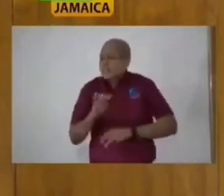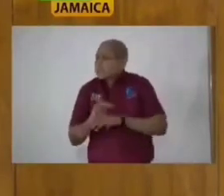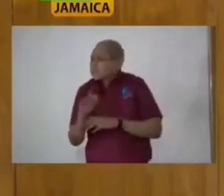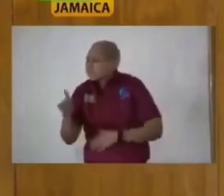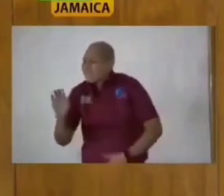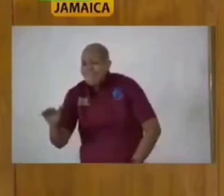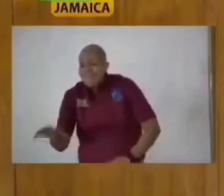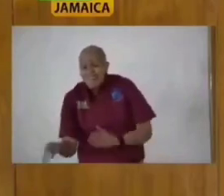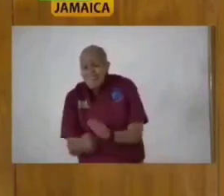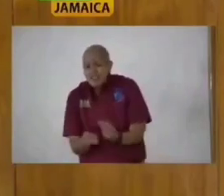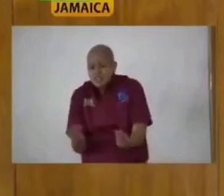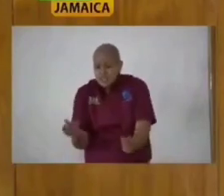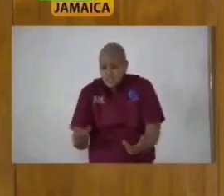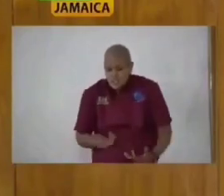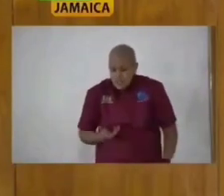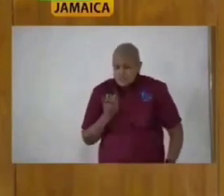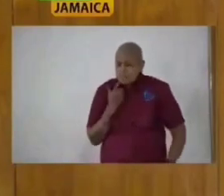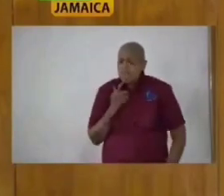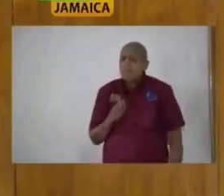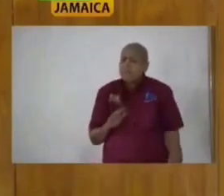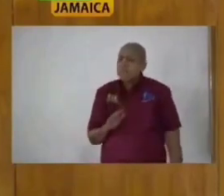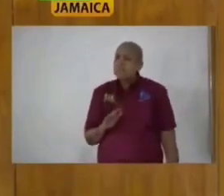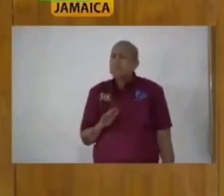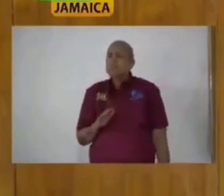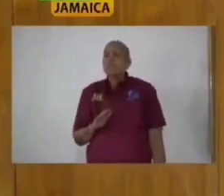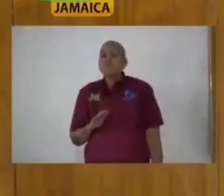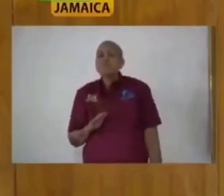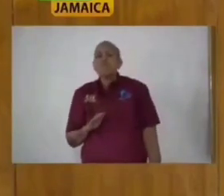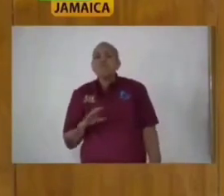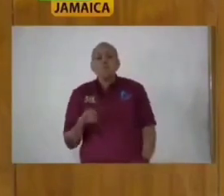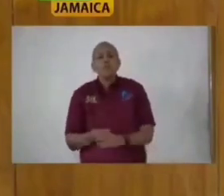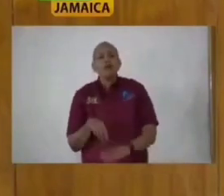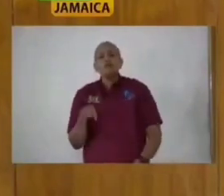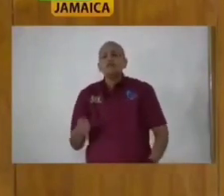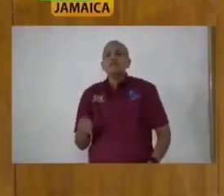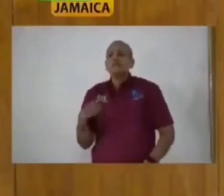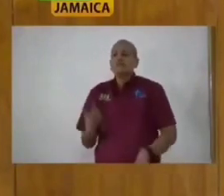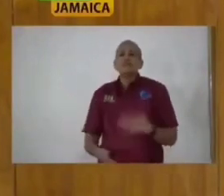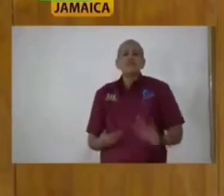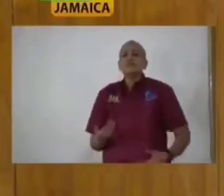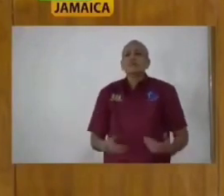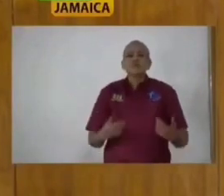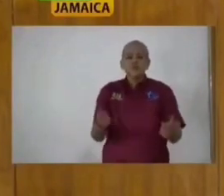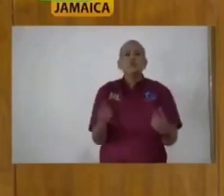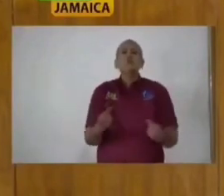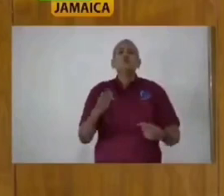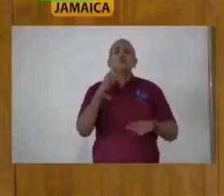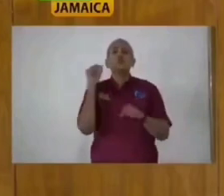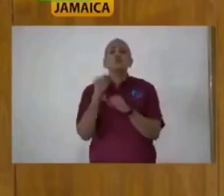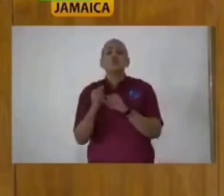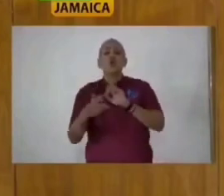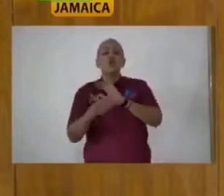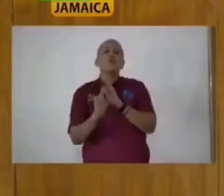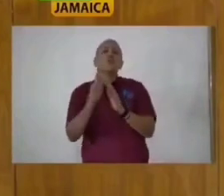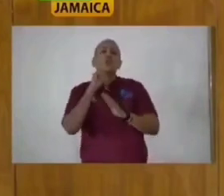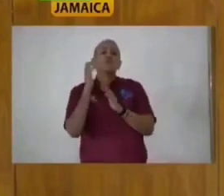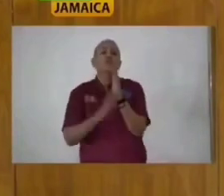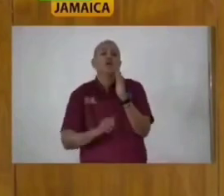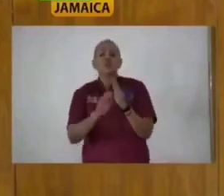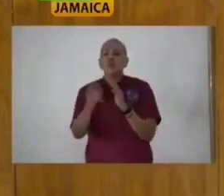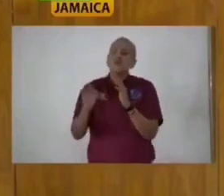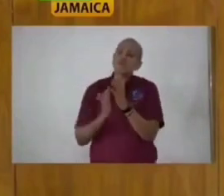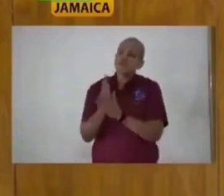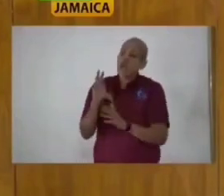The minister also indicated that part of this exercise is to do a review of the Charter of